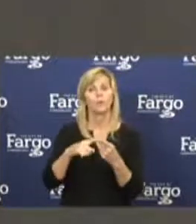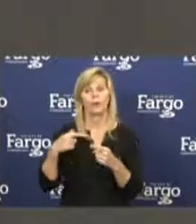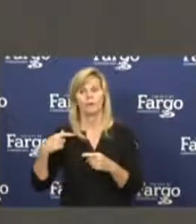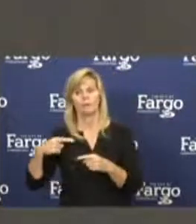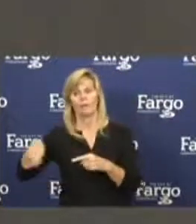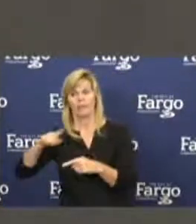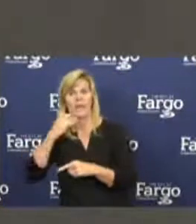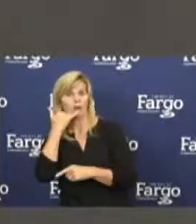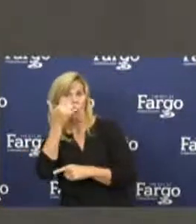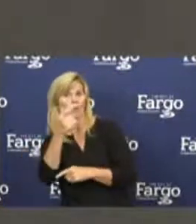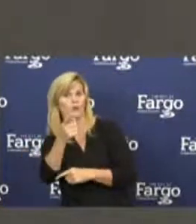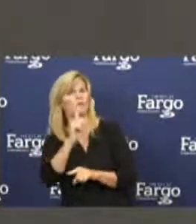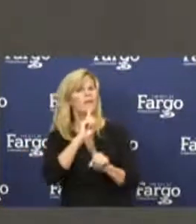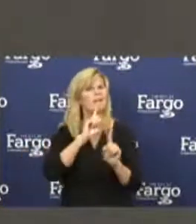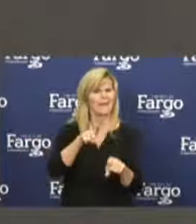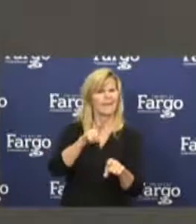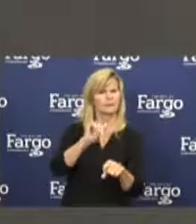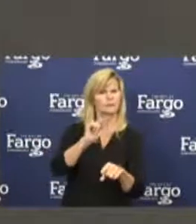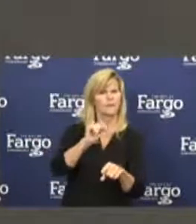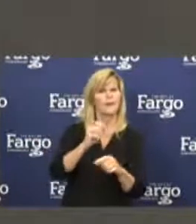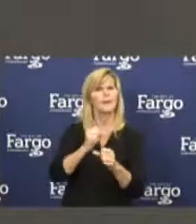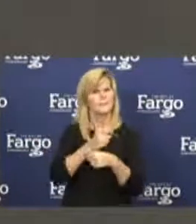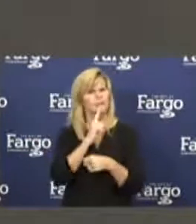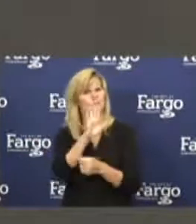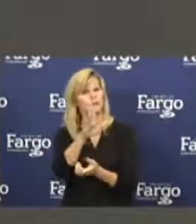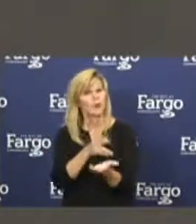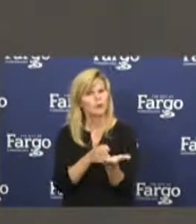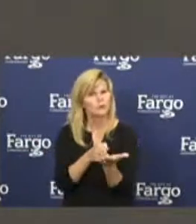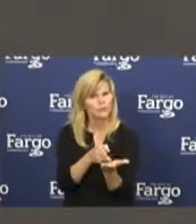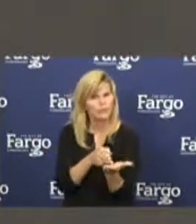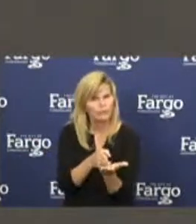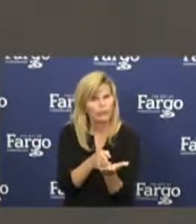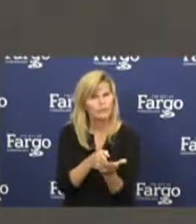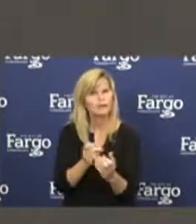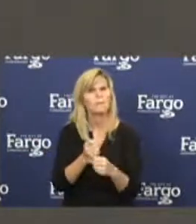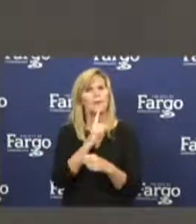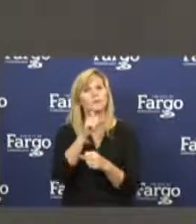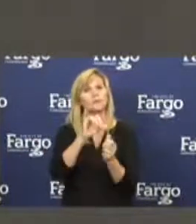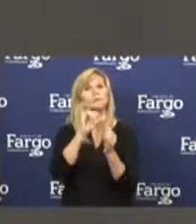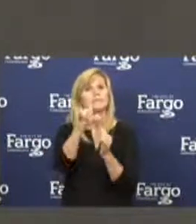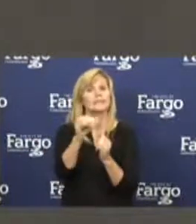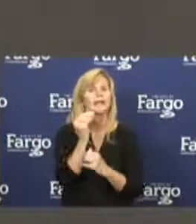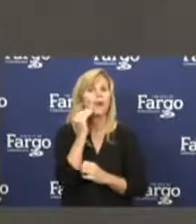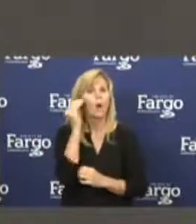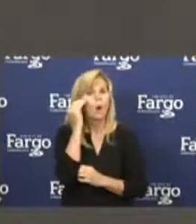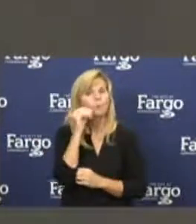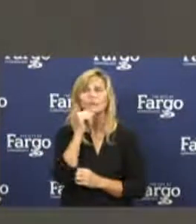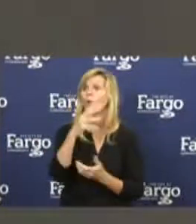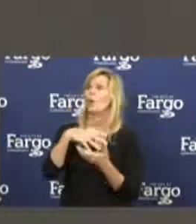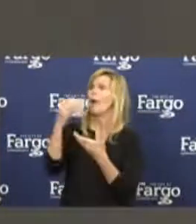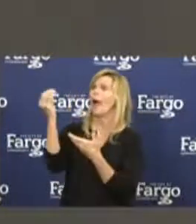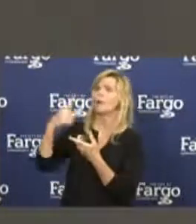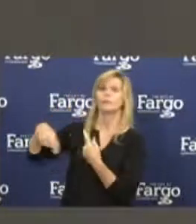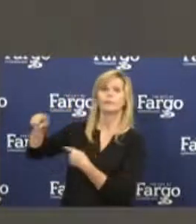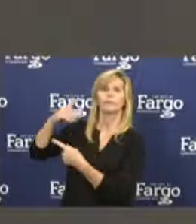call, make sure you answer it, make sure you're truthful, and make sure you stay home and don't go out for